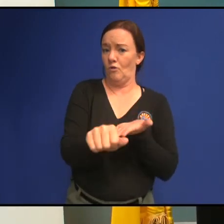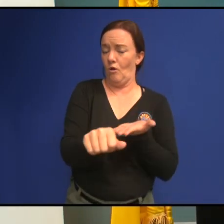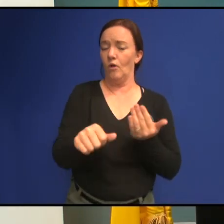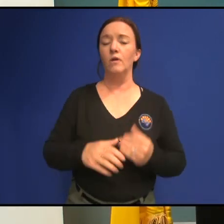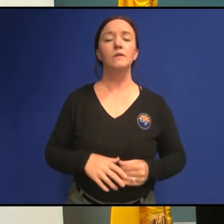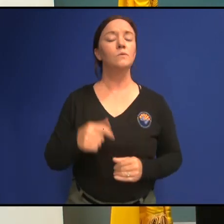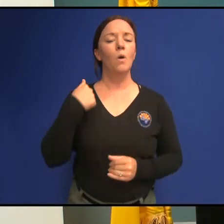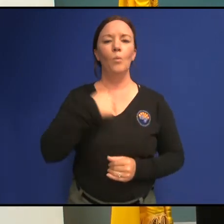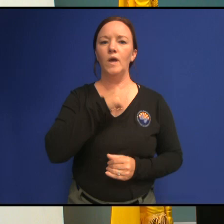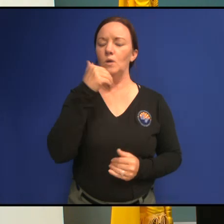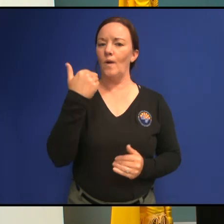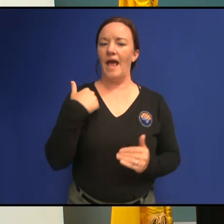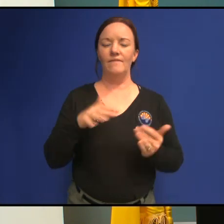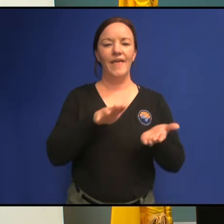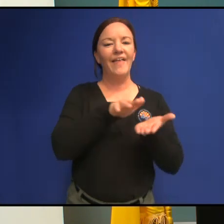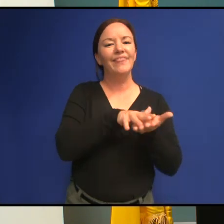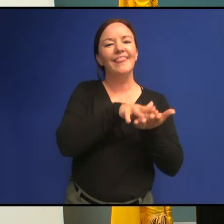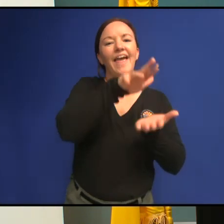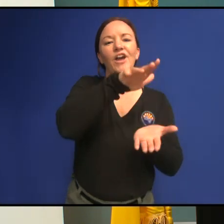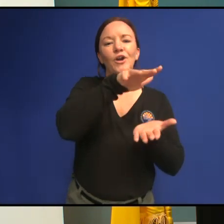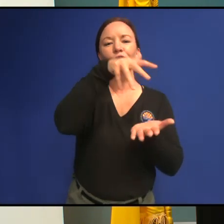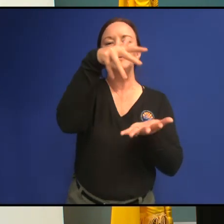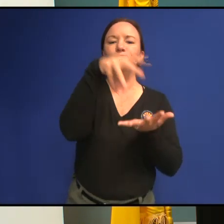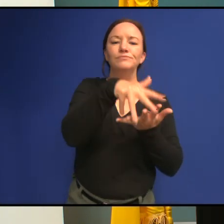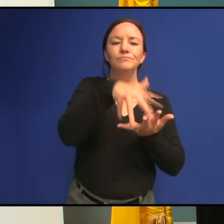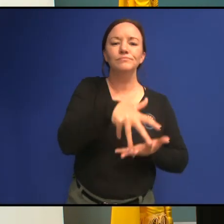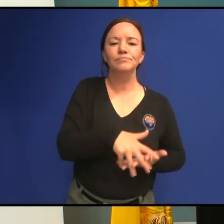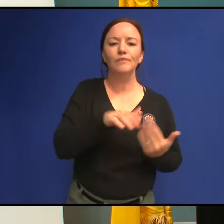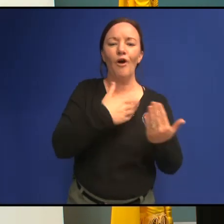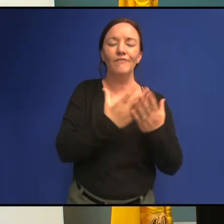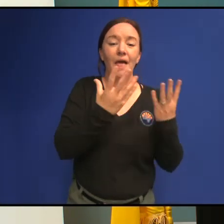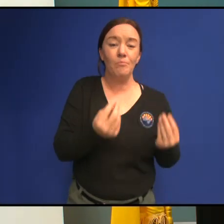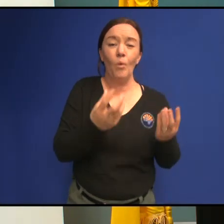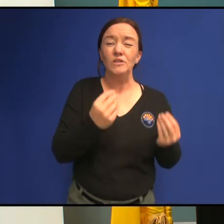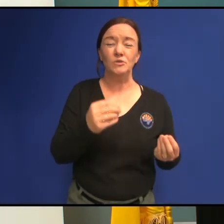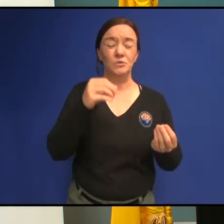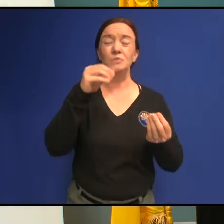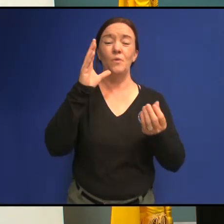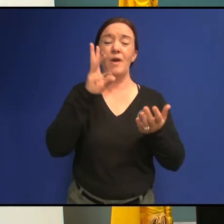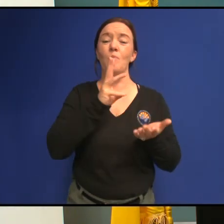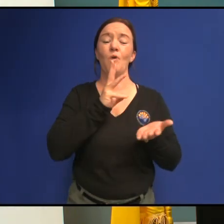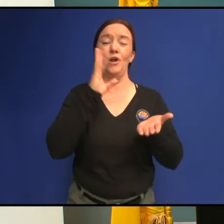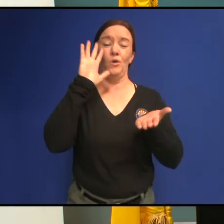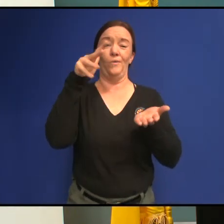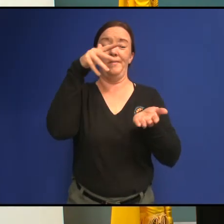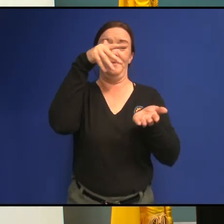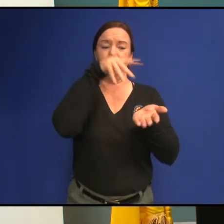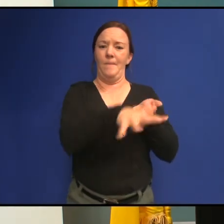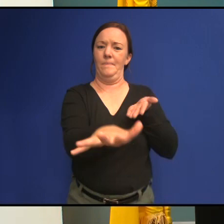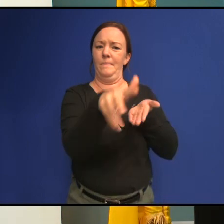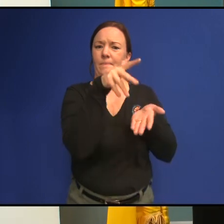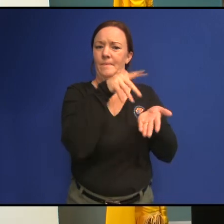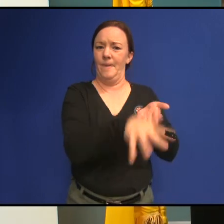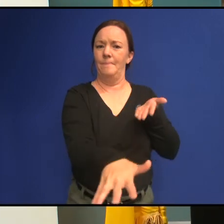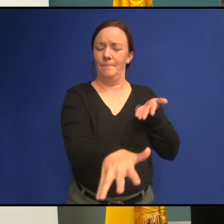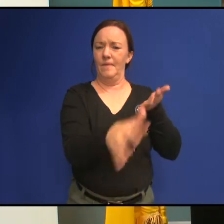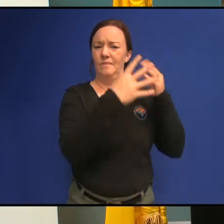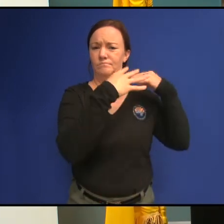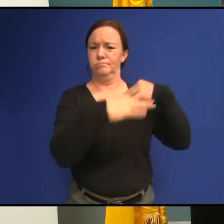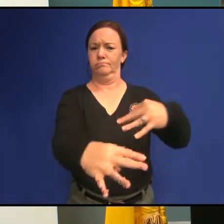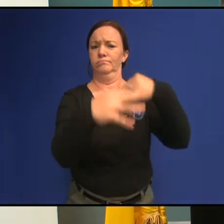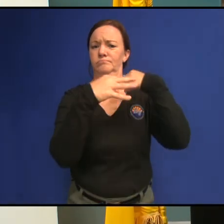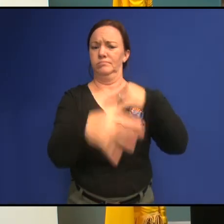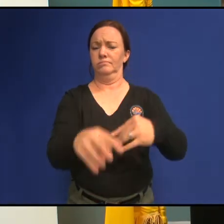layer to hold that moisture, so it's going to flush out into those canyons and ravines and draws and create mud